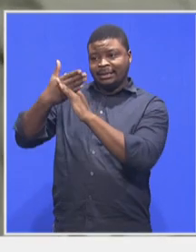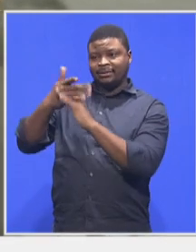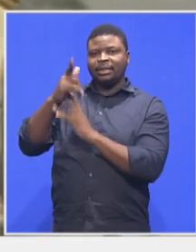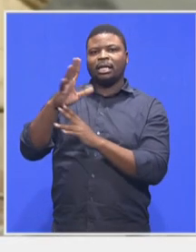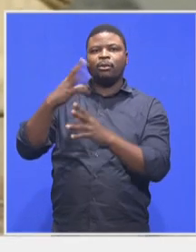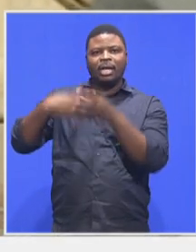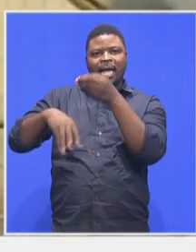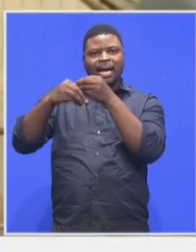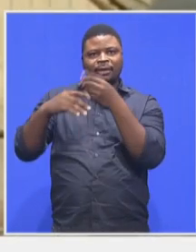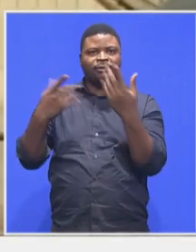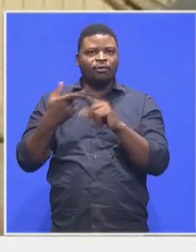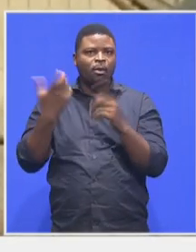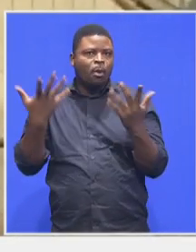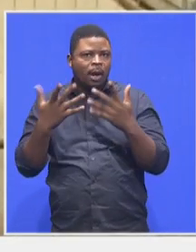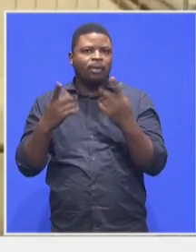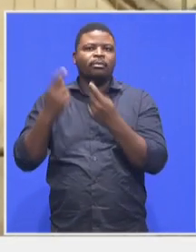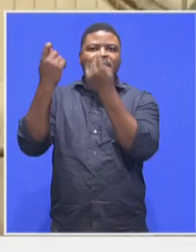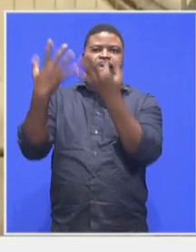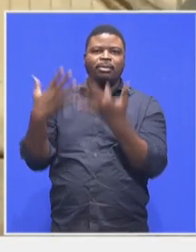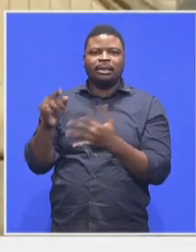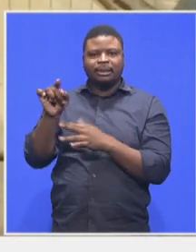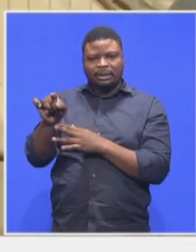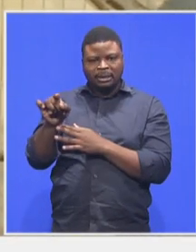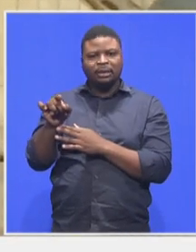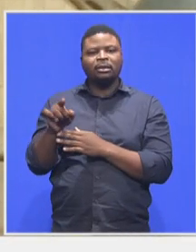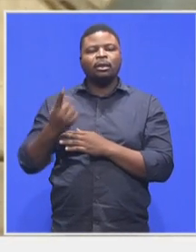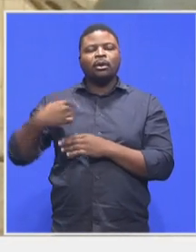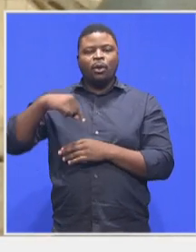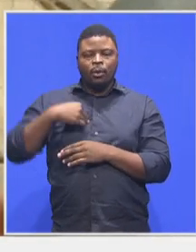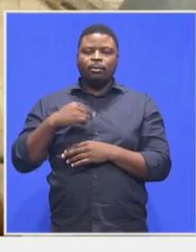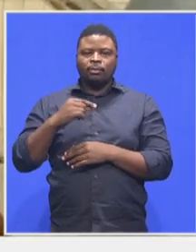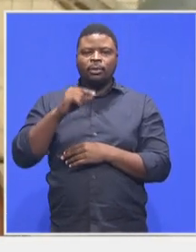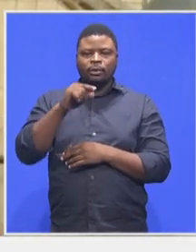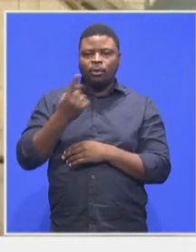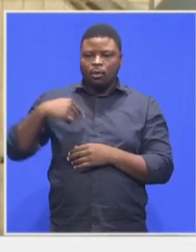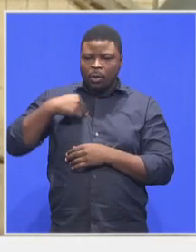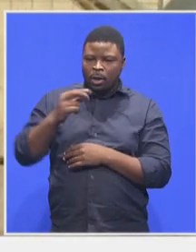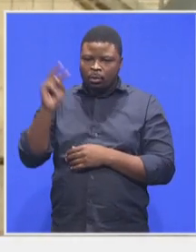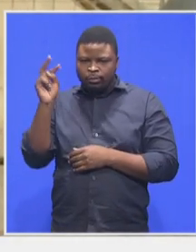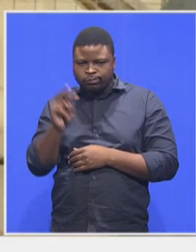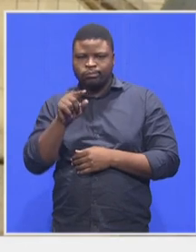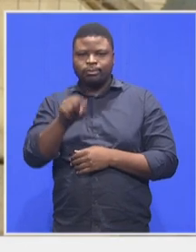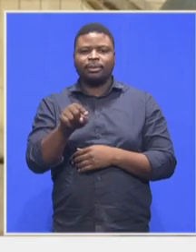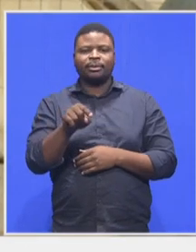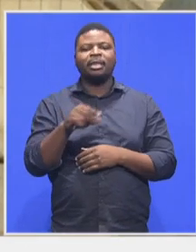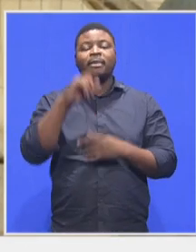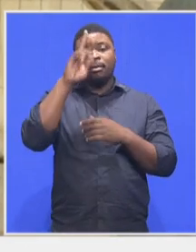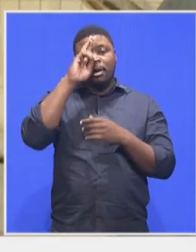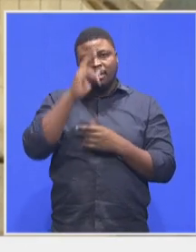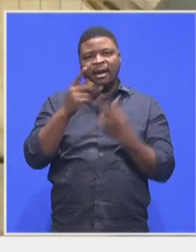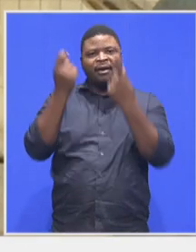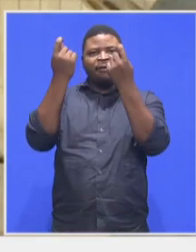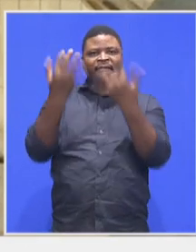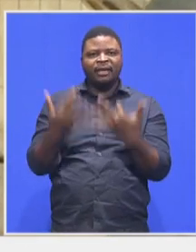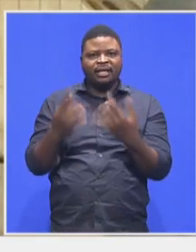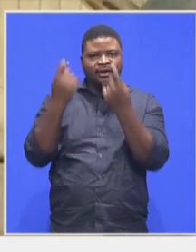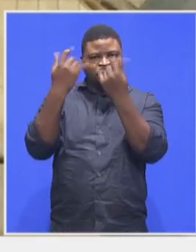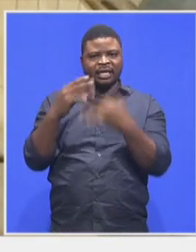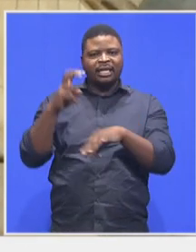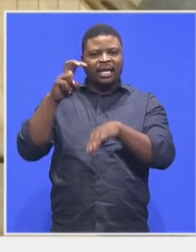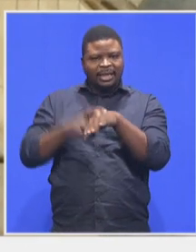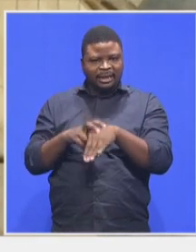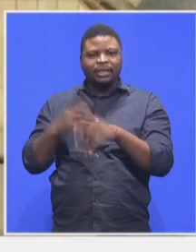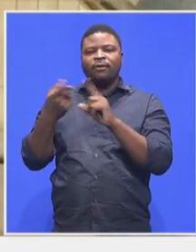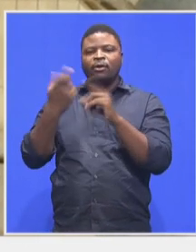So we'll look into that. It will be in the budget. The financial needs will come out in the budget. But I think one